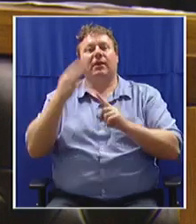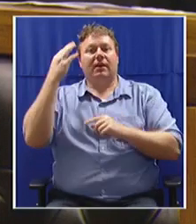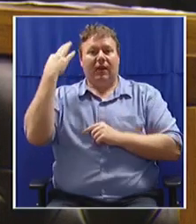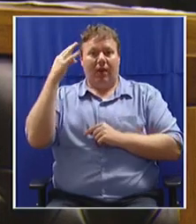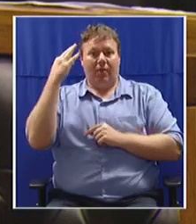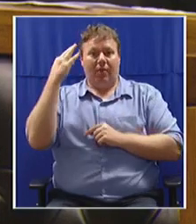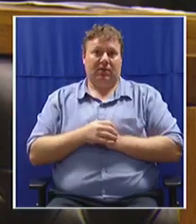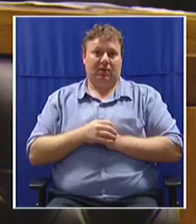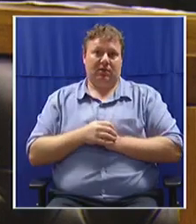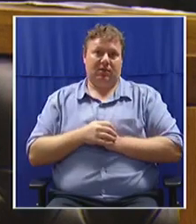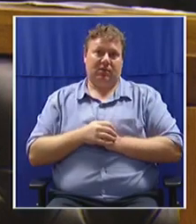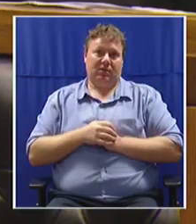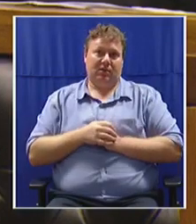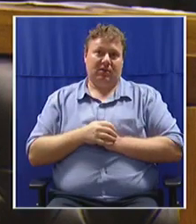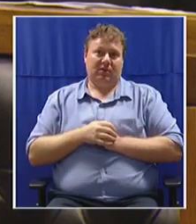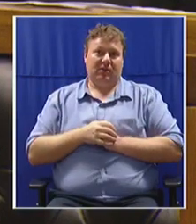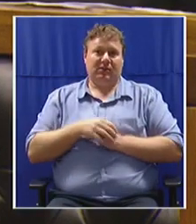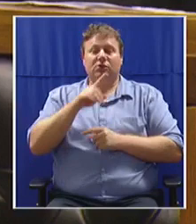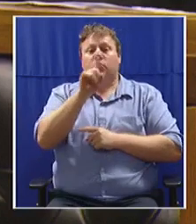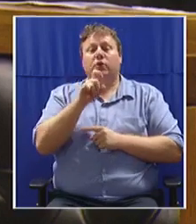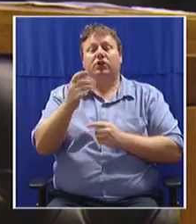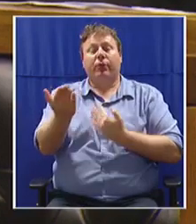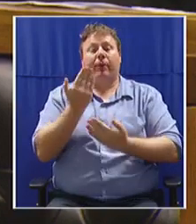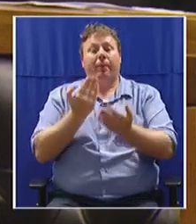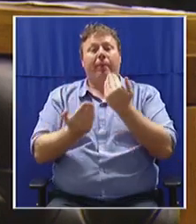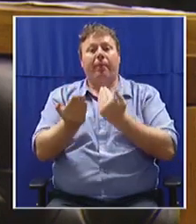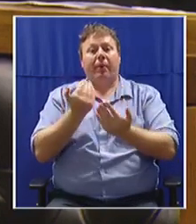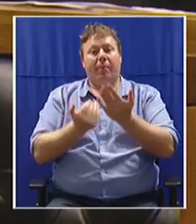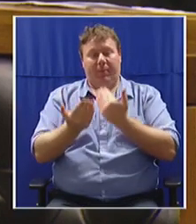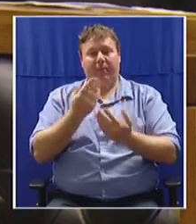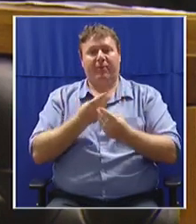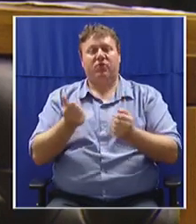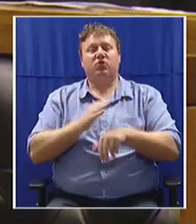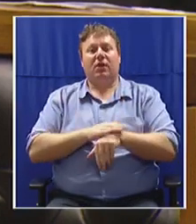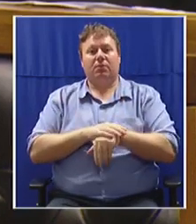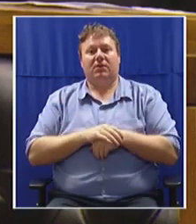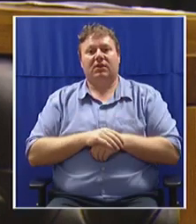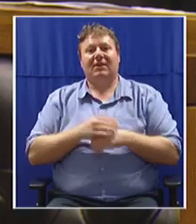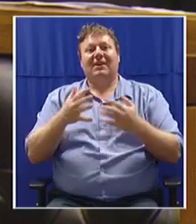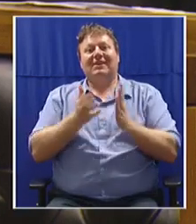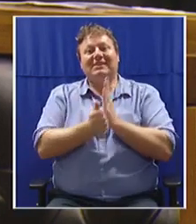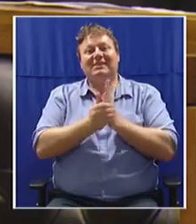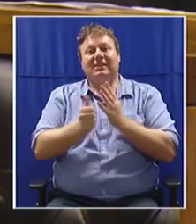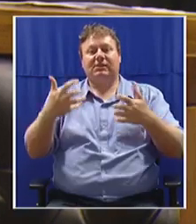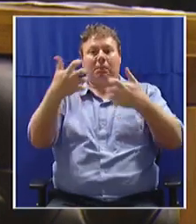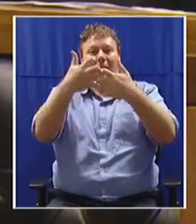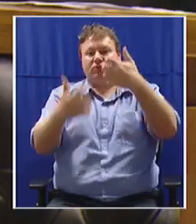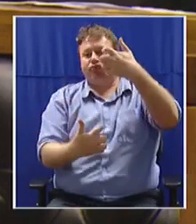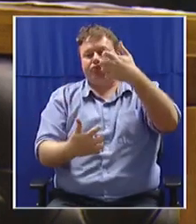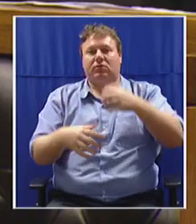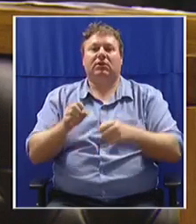This question came a number of times that there is a skills mismatch in the country. We